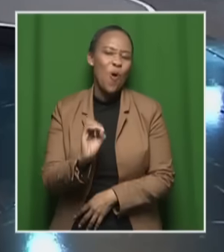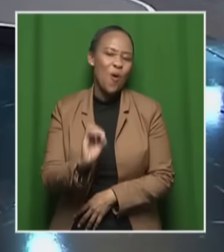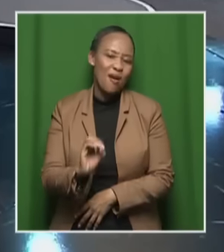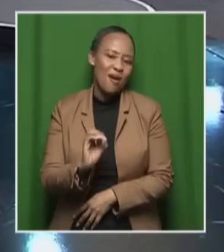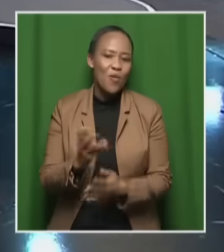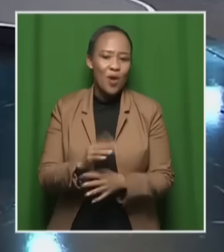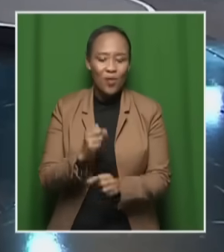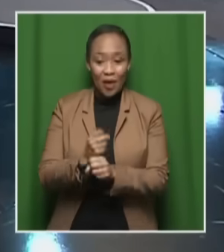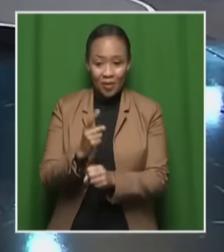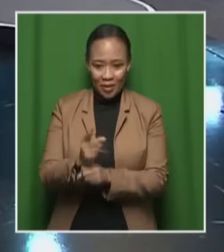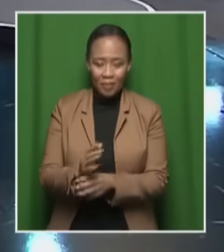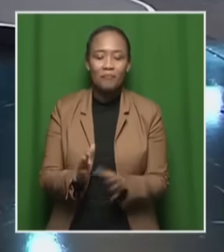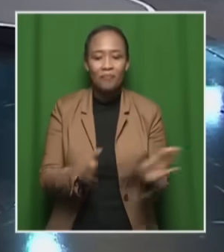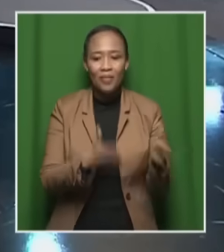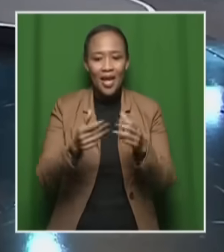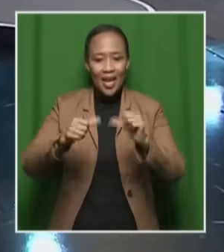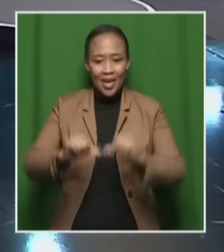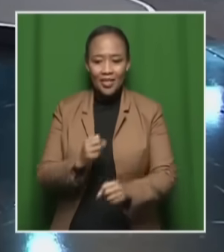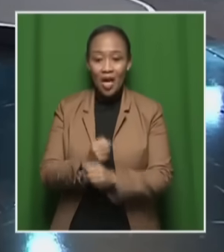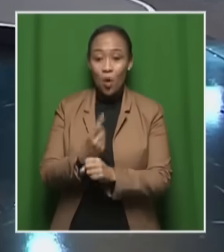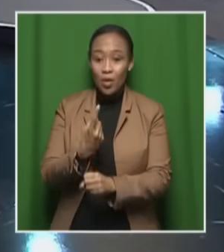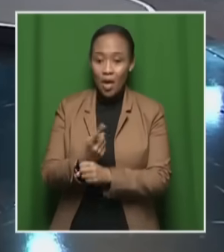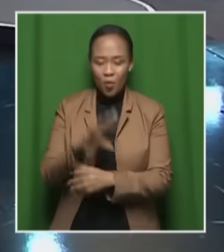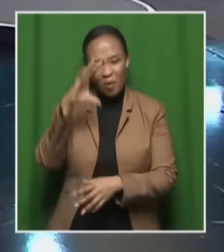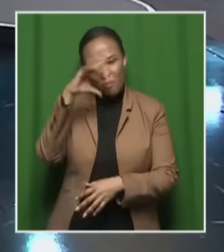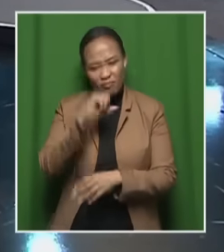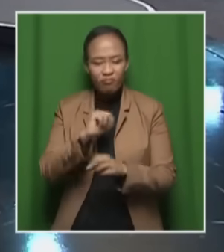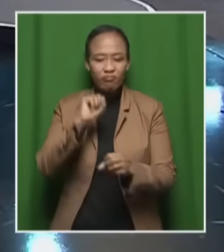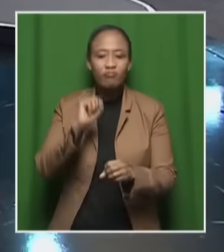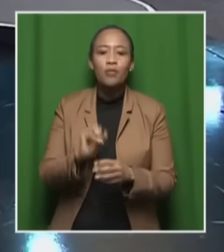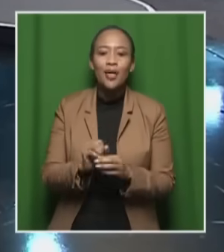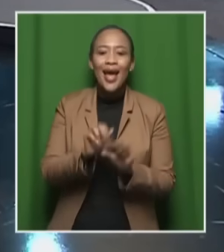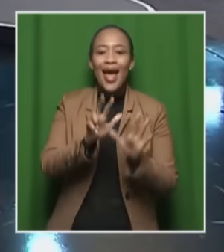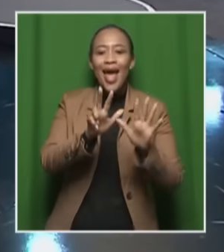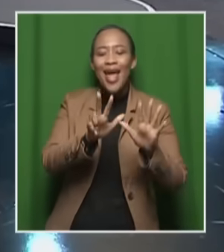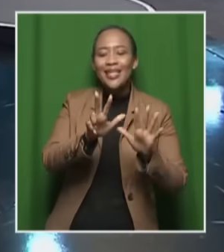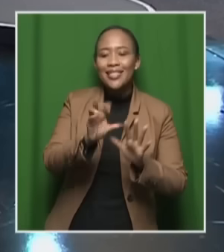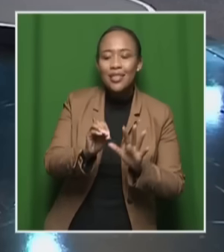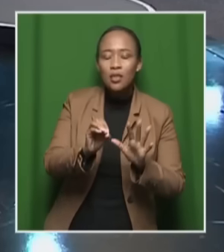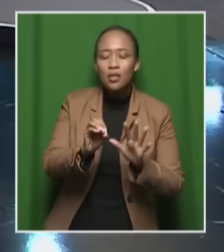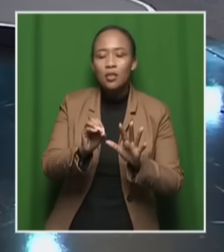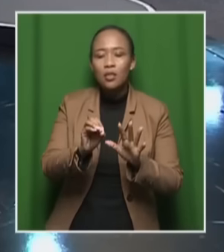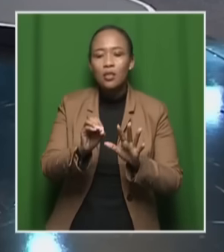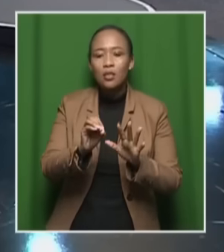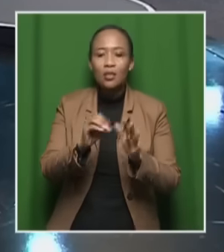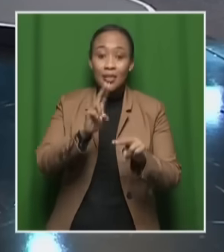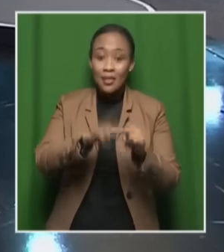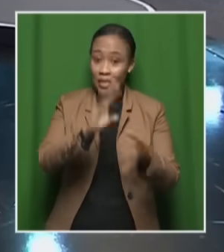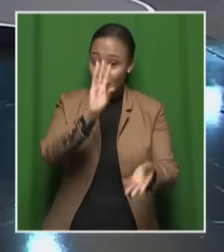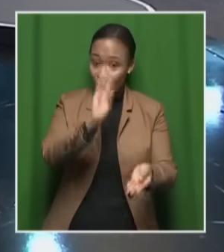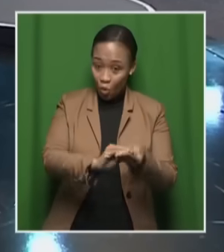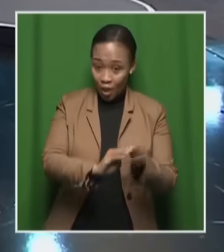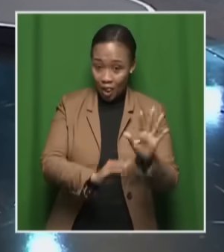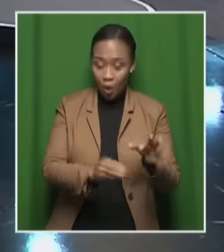Prof? Okay, for Gauteng, there's a total of 80 seats available, of